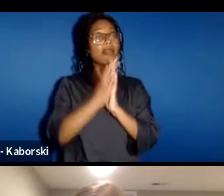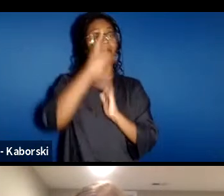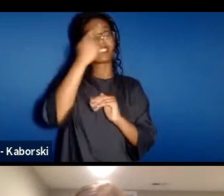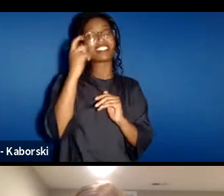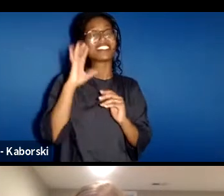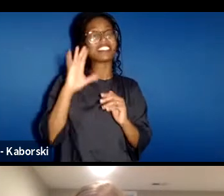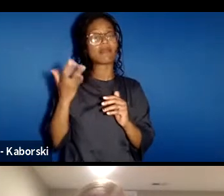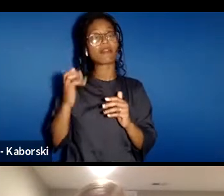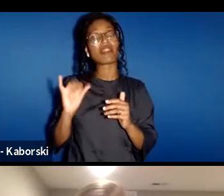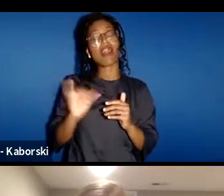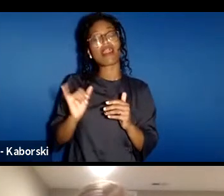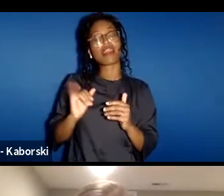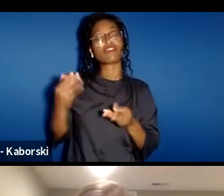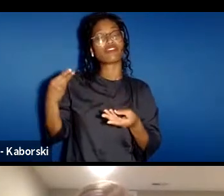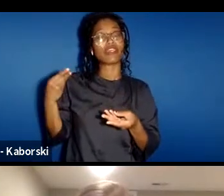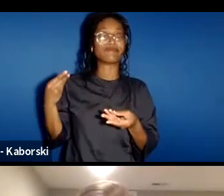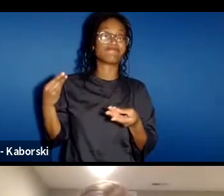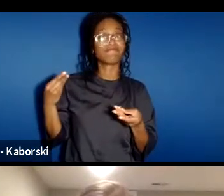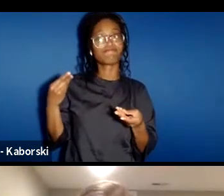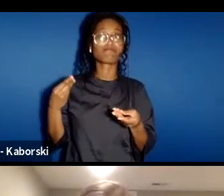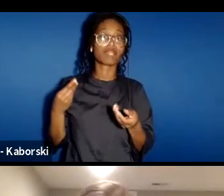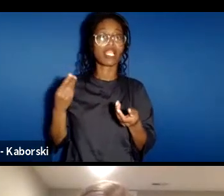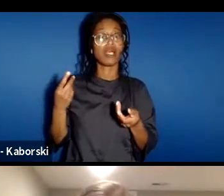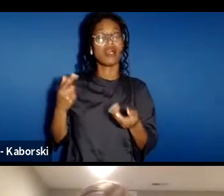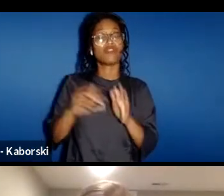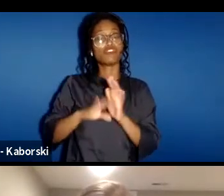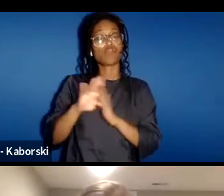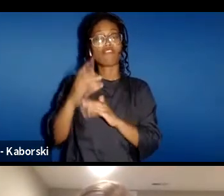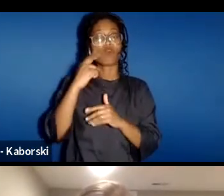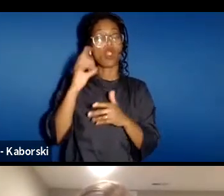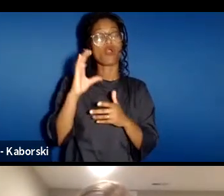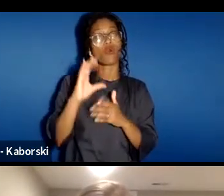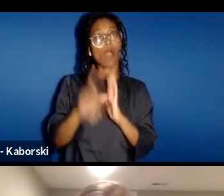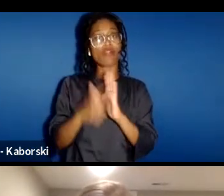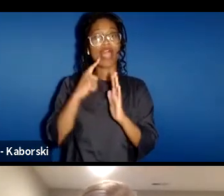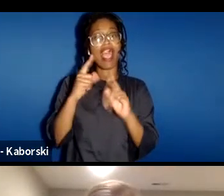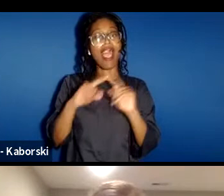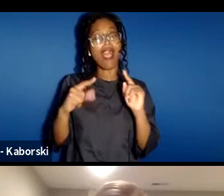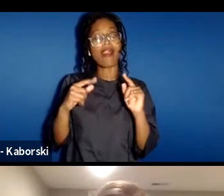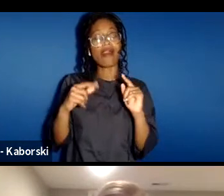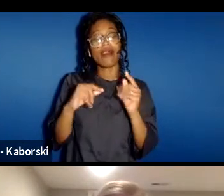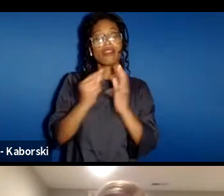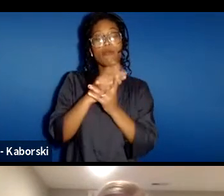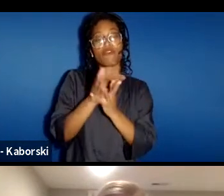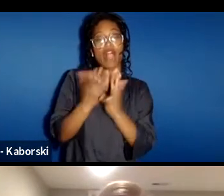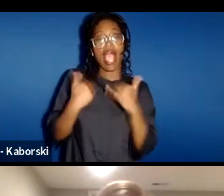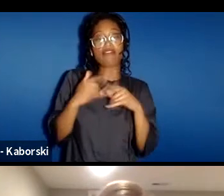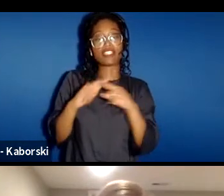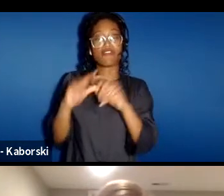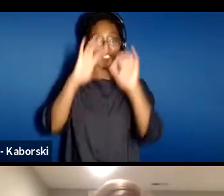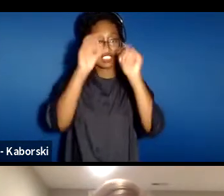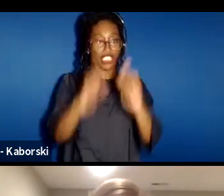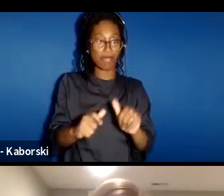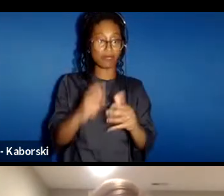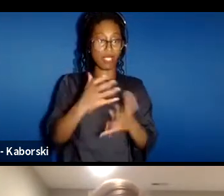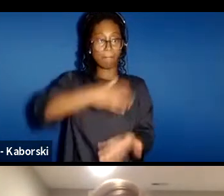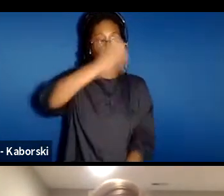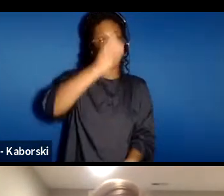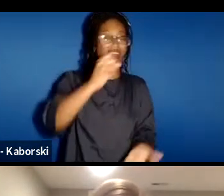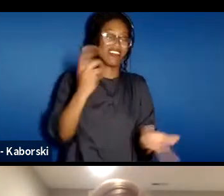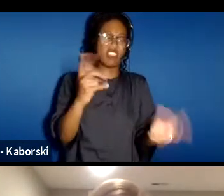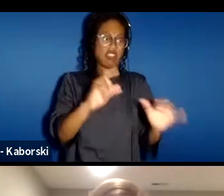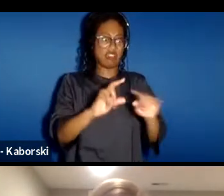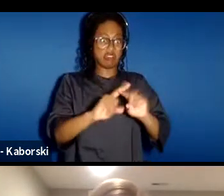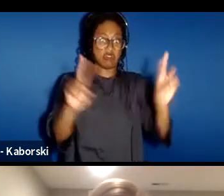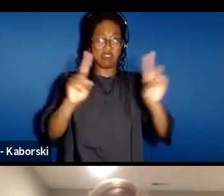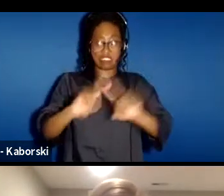trend for a while was, you know, in a portfolio to always have different shapes of bottles until it got to the point where nothing really, they're all so different.